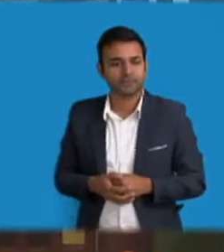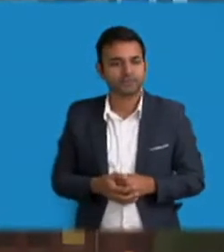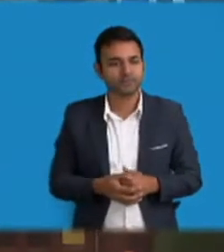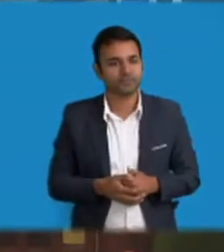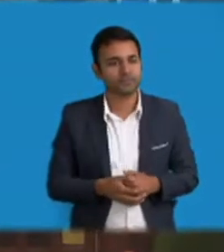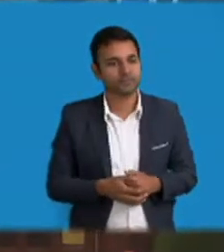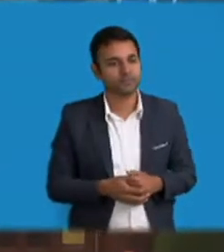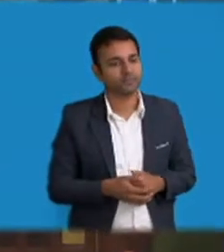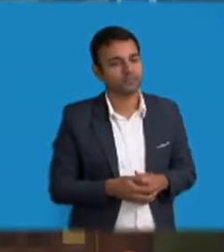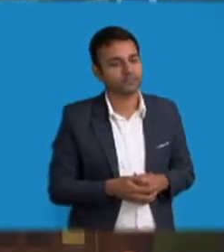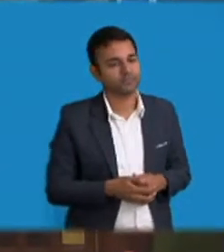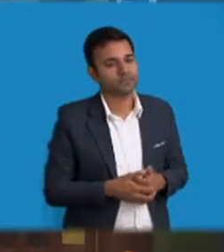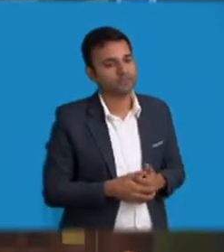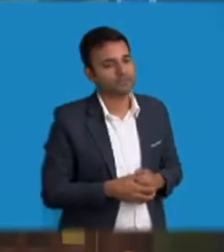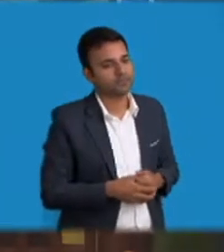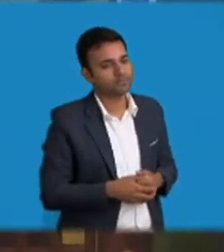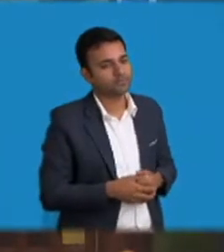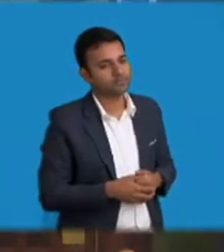Madam Speaker,